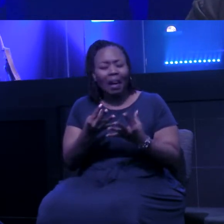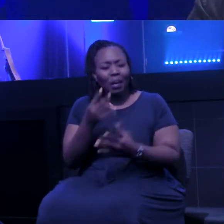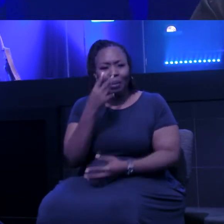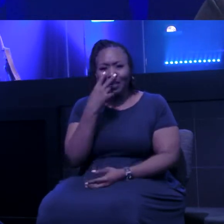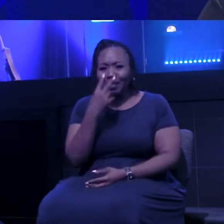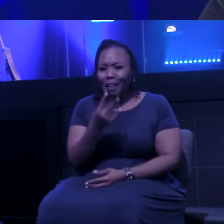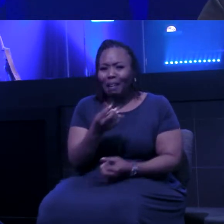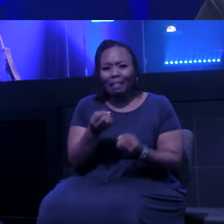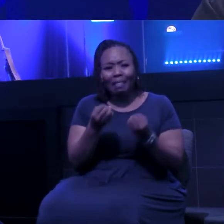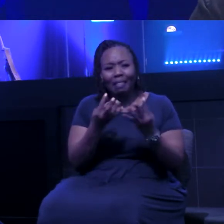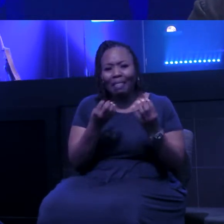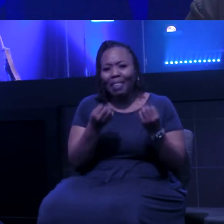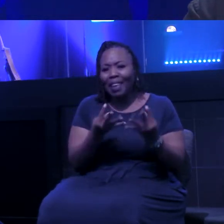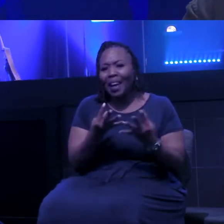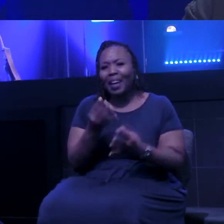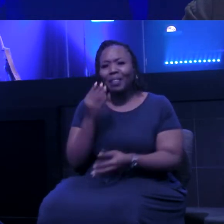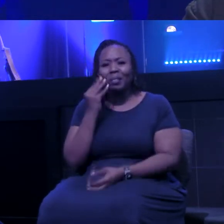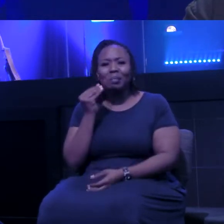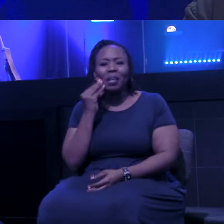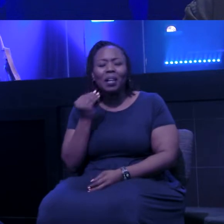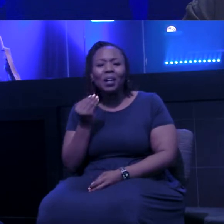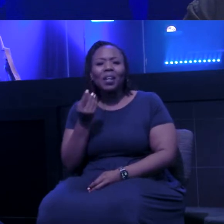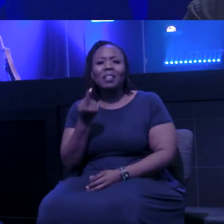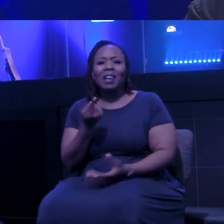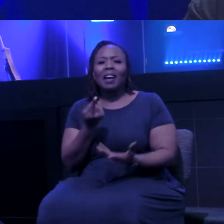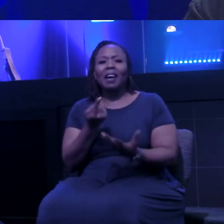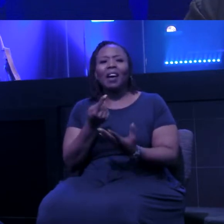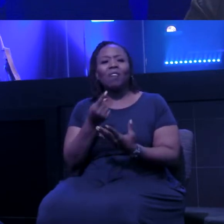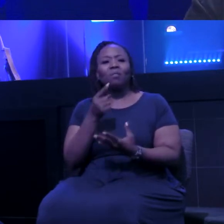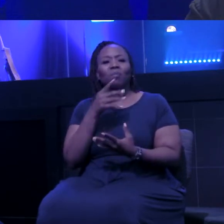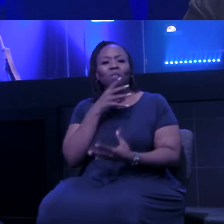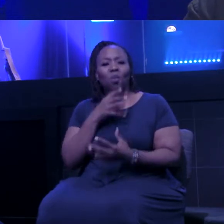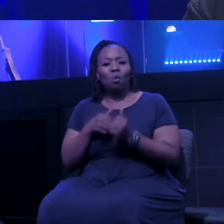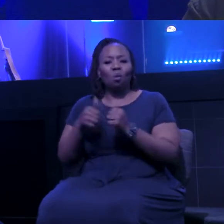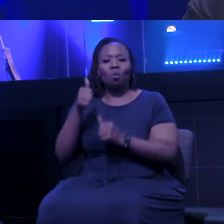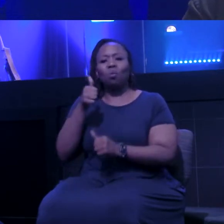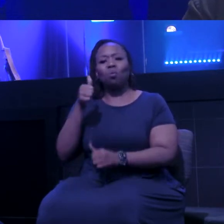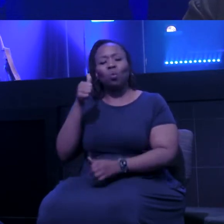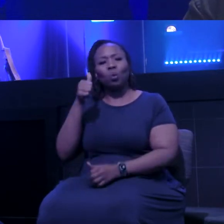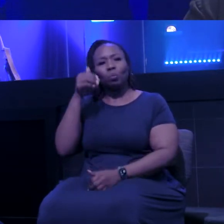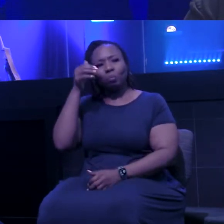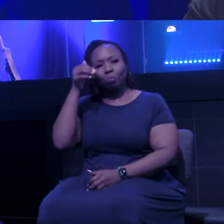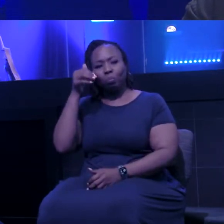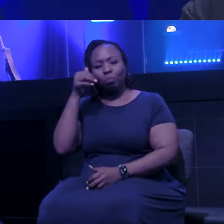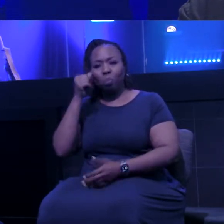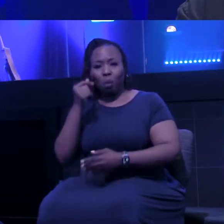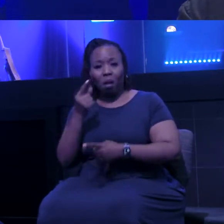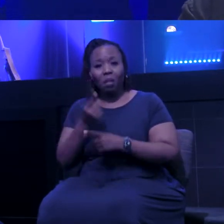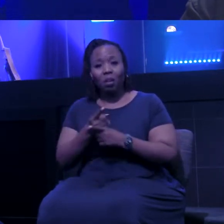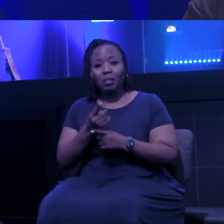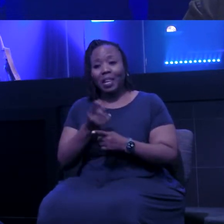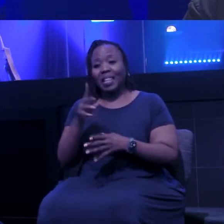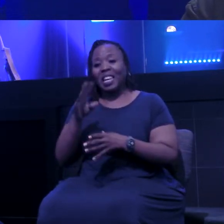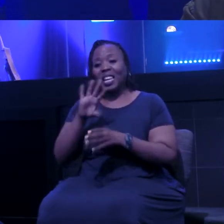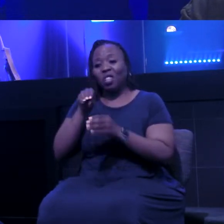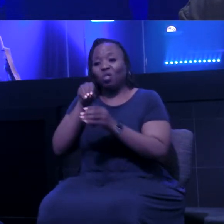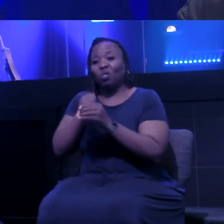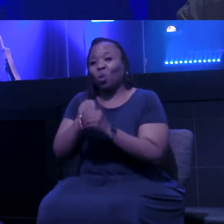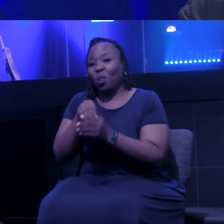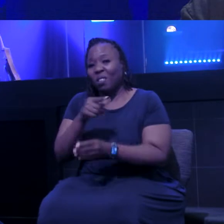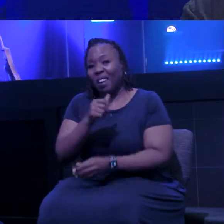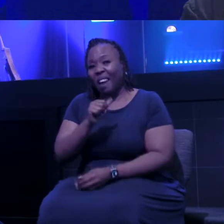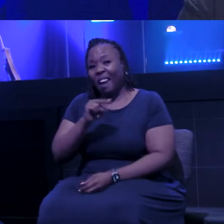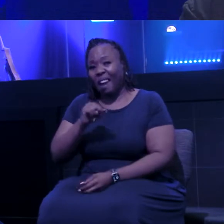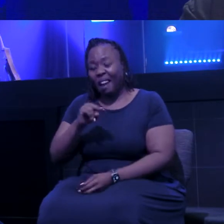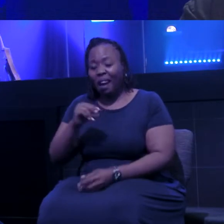things. I have 2 older brothers and 1 younger sister. And one of my brothers joined a gang along with my